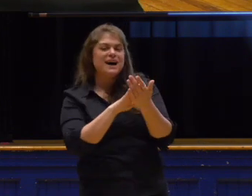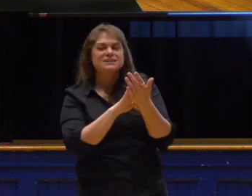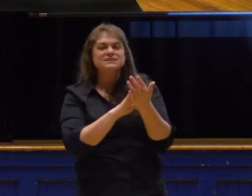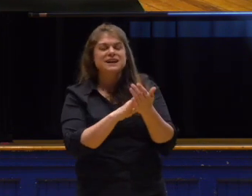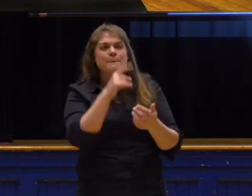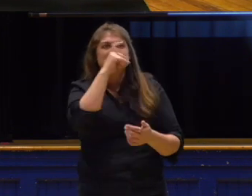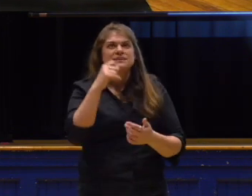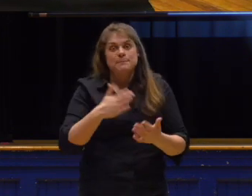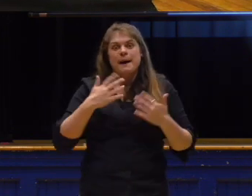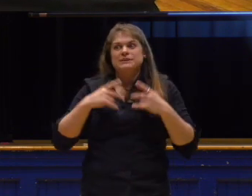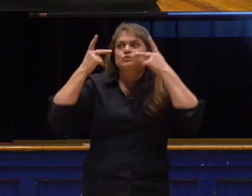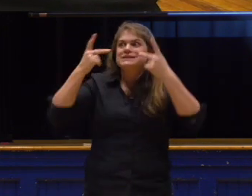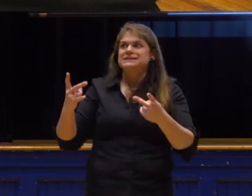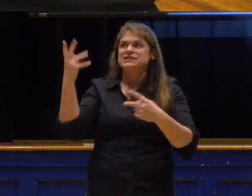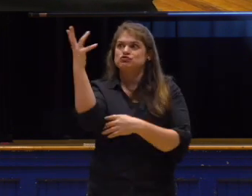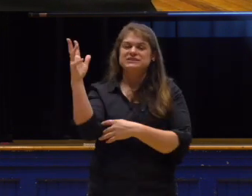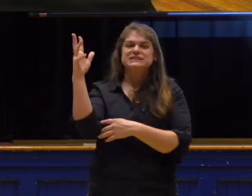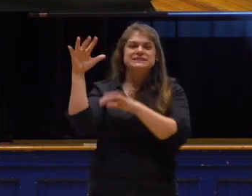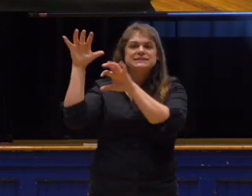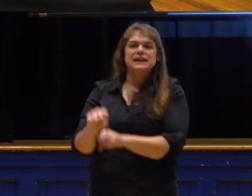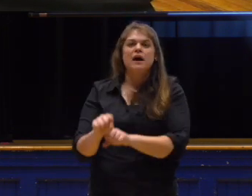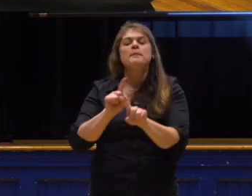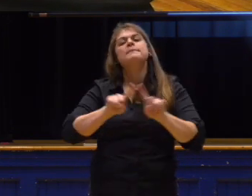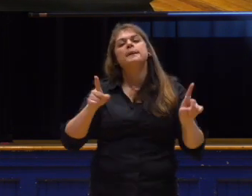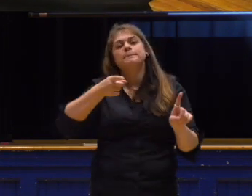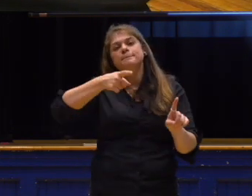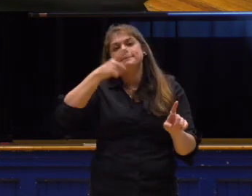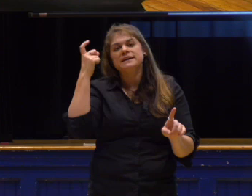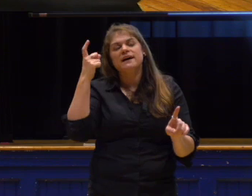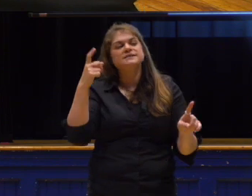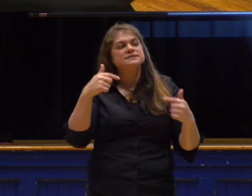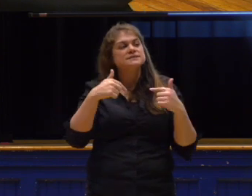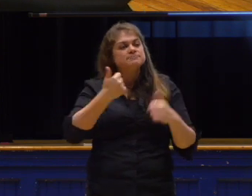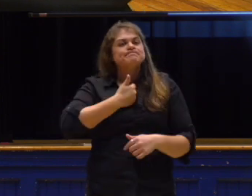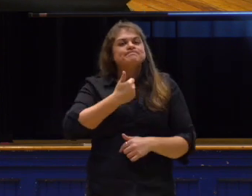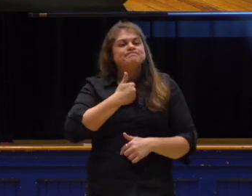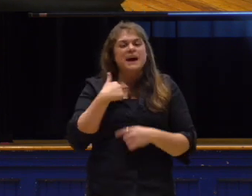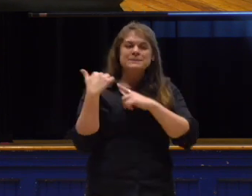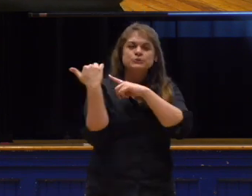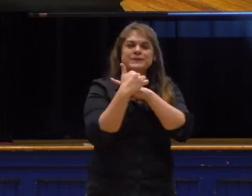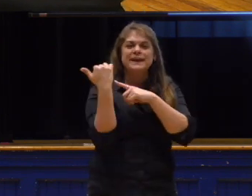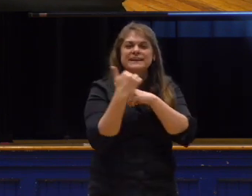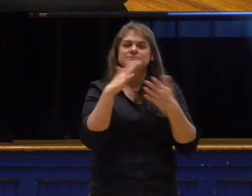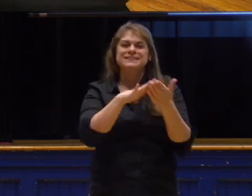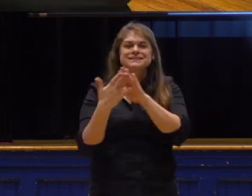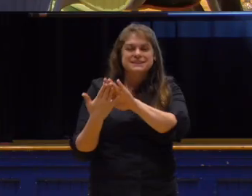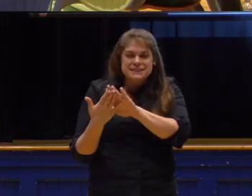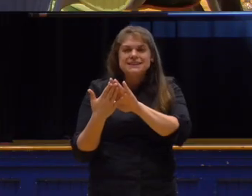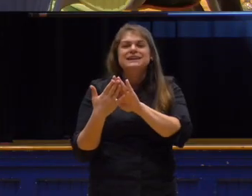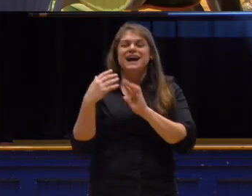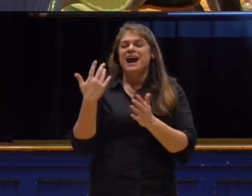I'm happy to see any trees come down, but because I've been trained by the city and